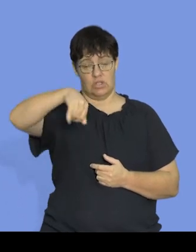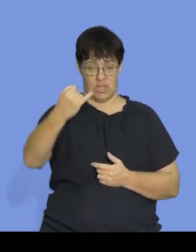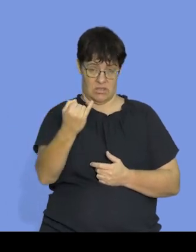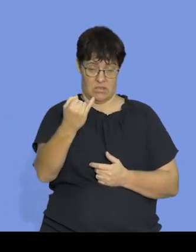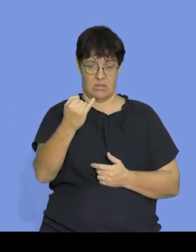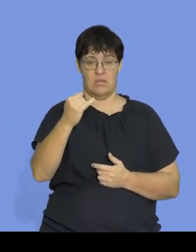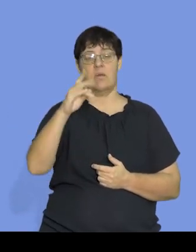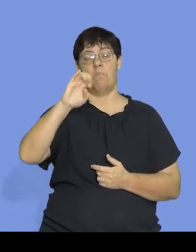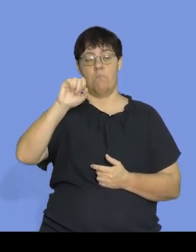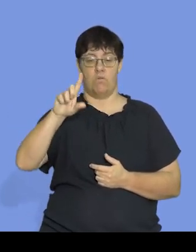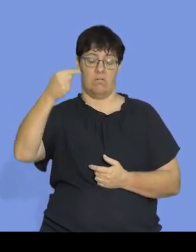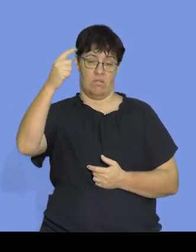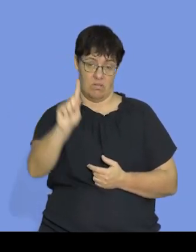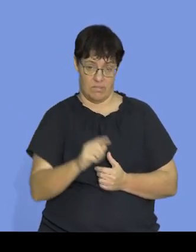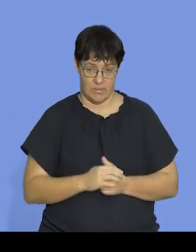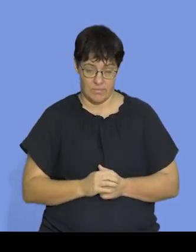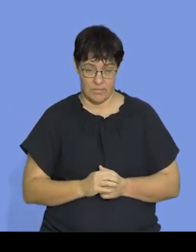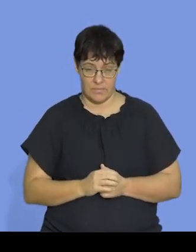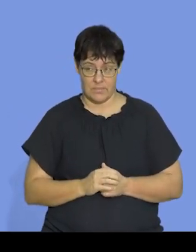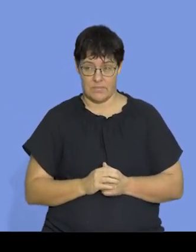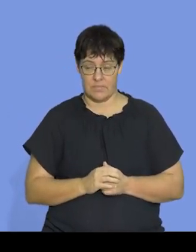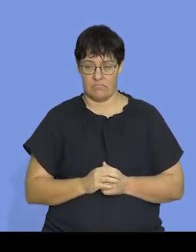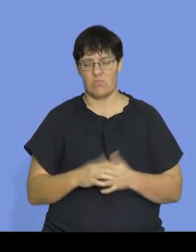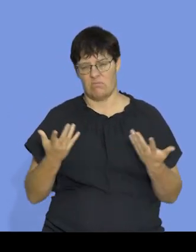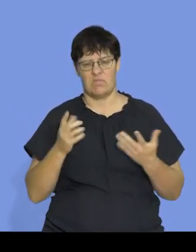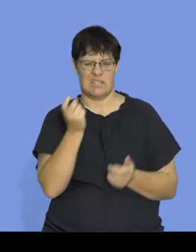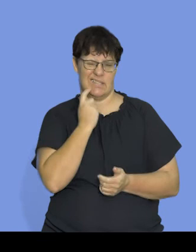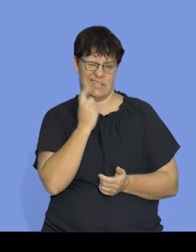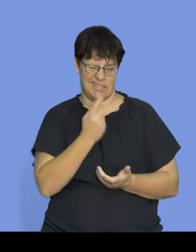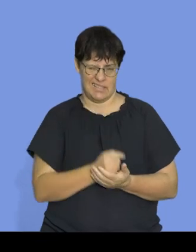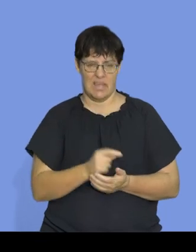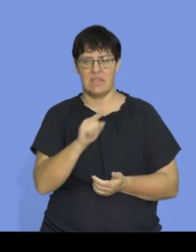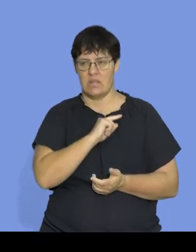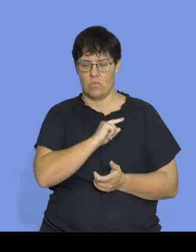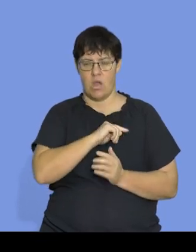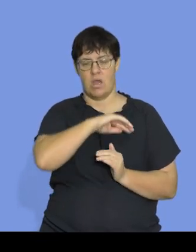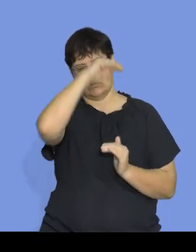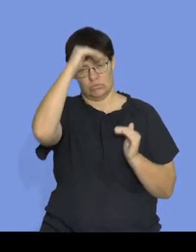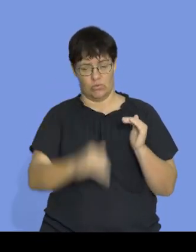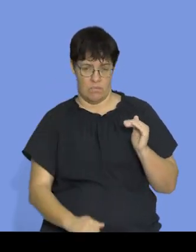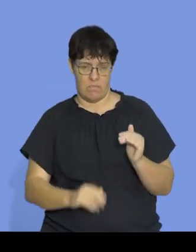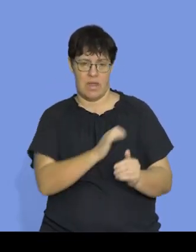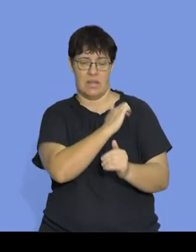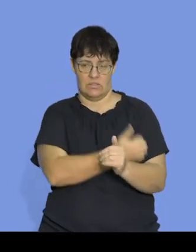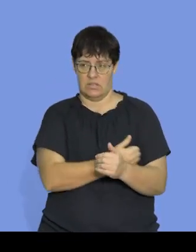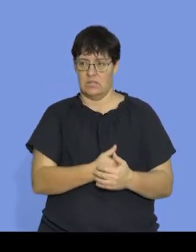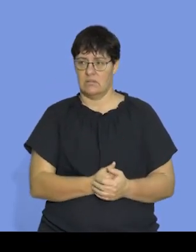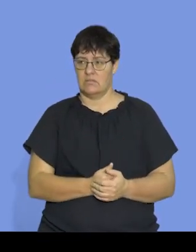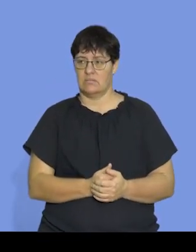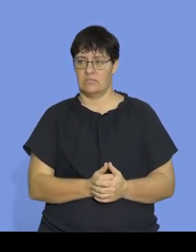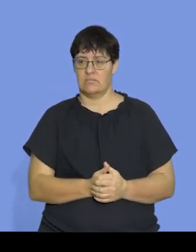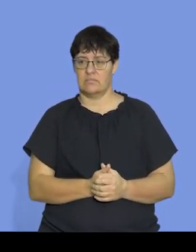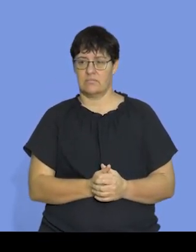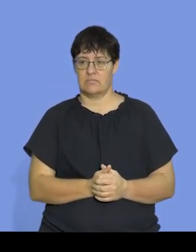mole. Right. Okay, so that's straightforward. That's why there's that drop in the energy in as far as the profile is